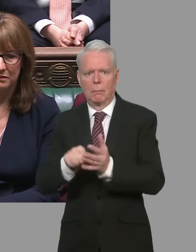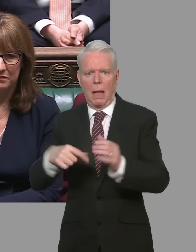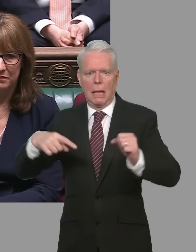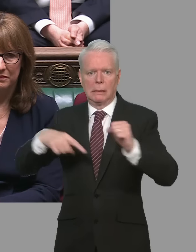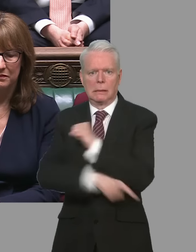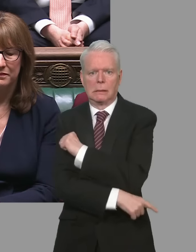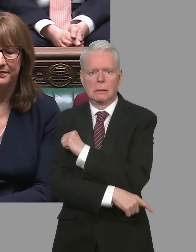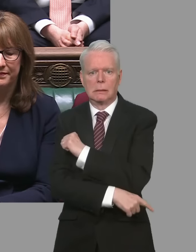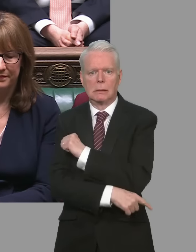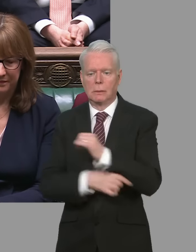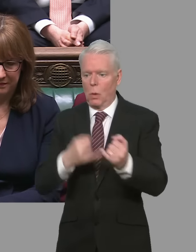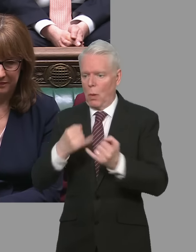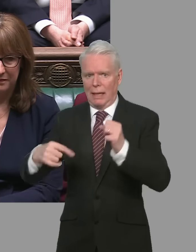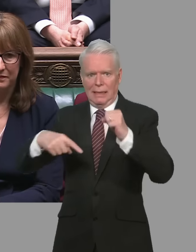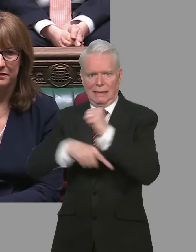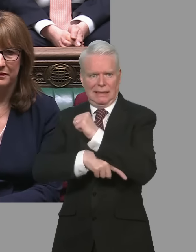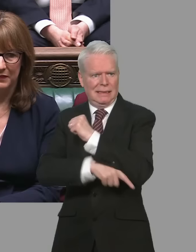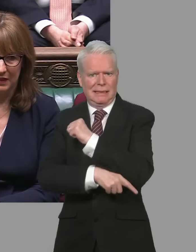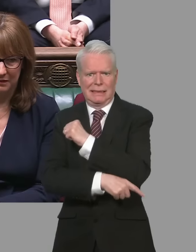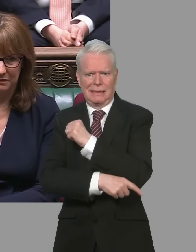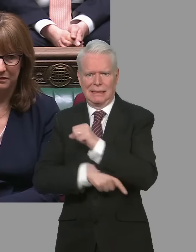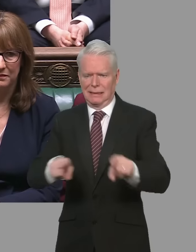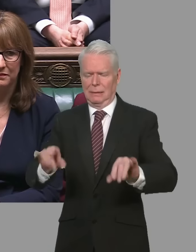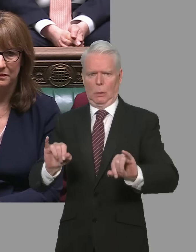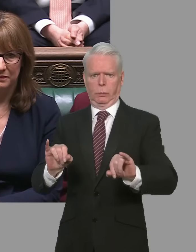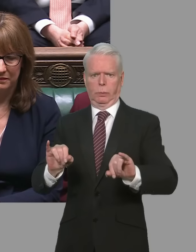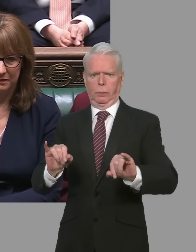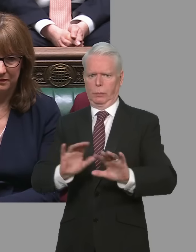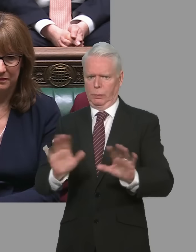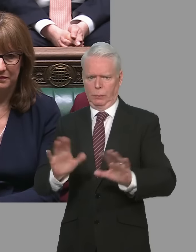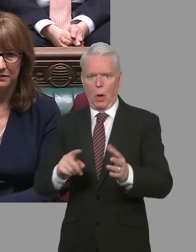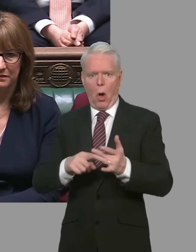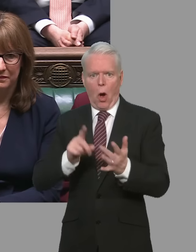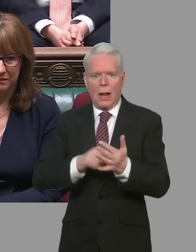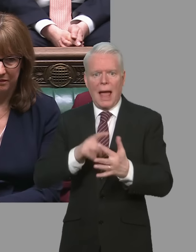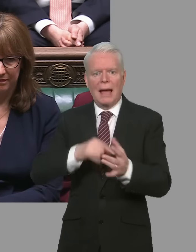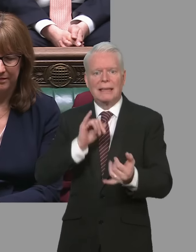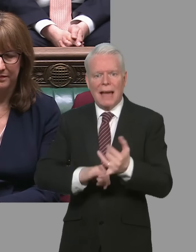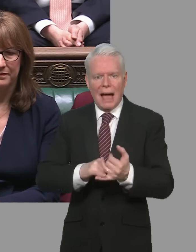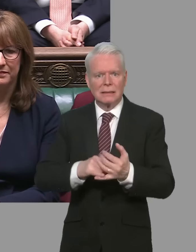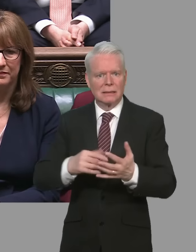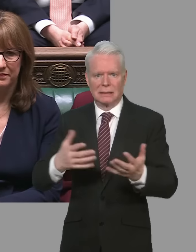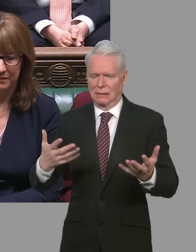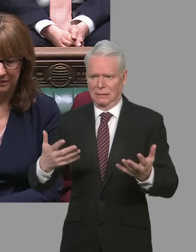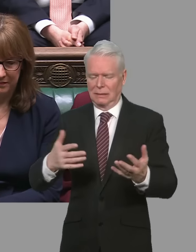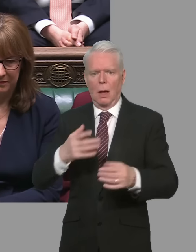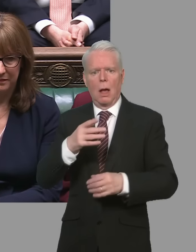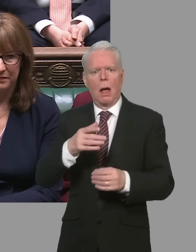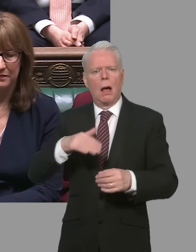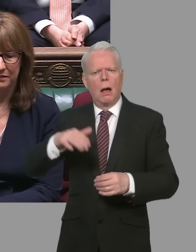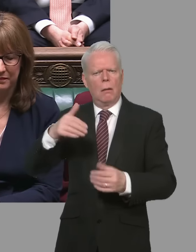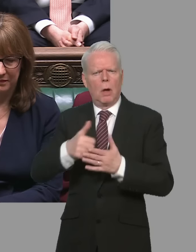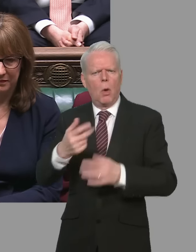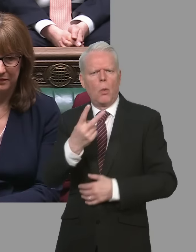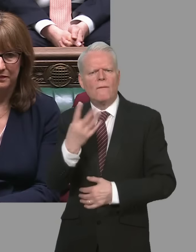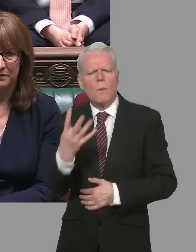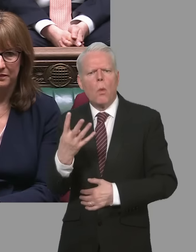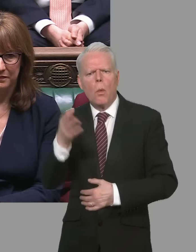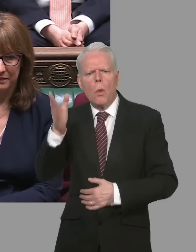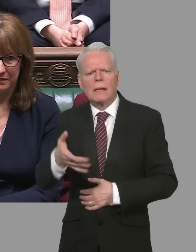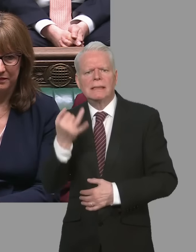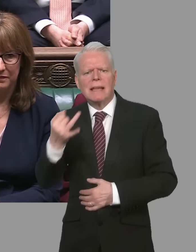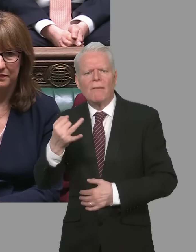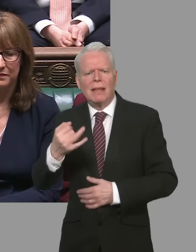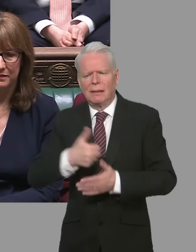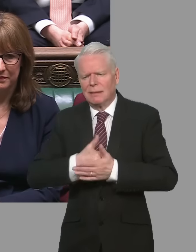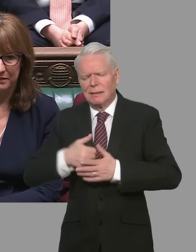will be part of the energy mix for many years to come. We fully support all existing oil and gas fields throughout their lifespan, and in